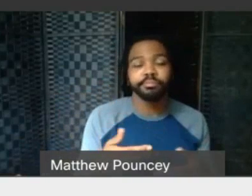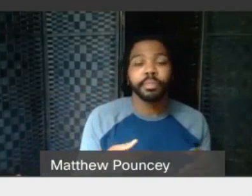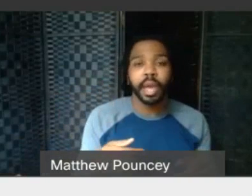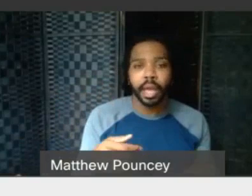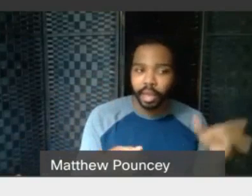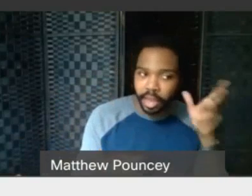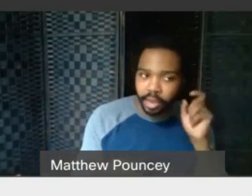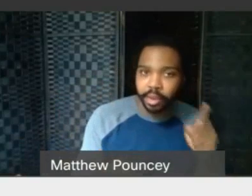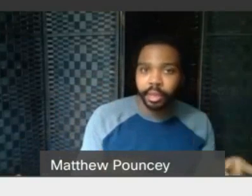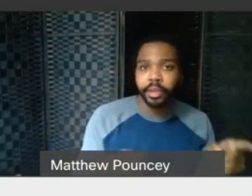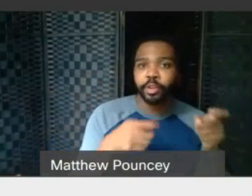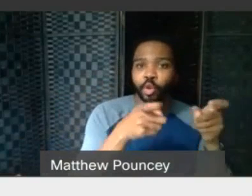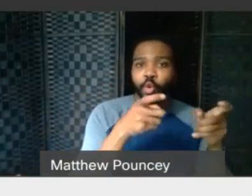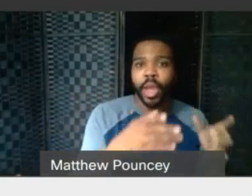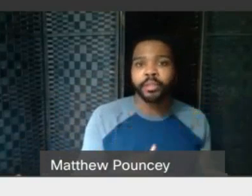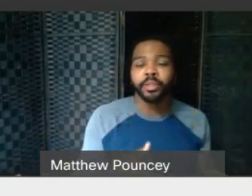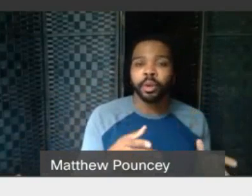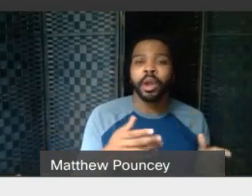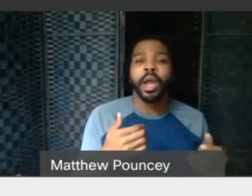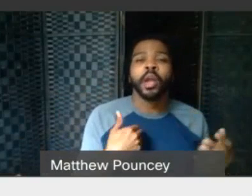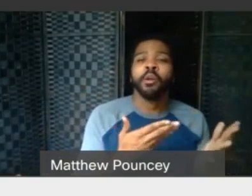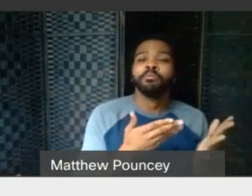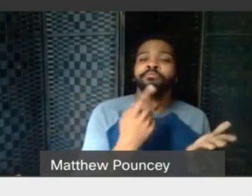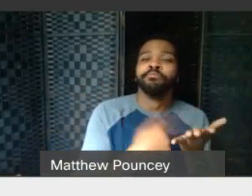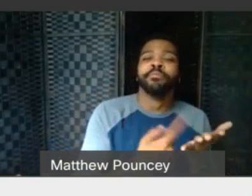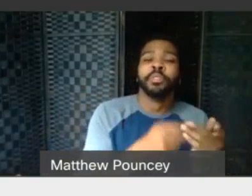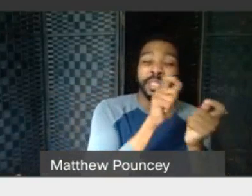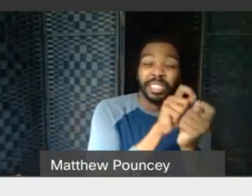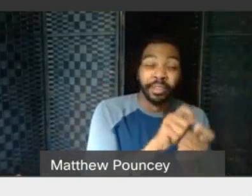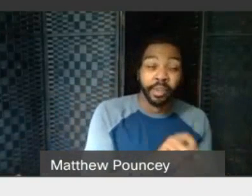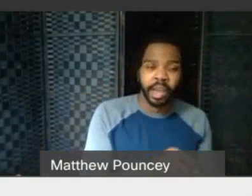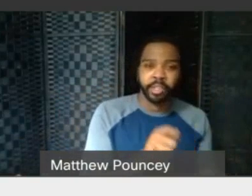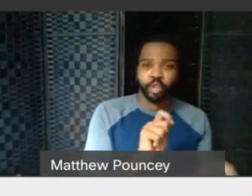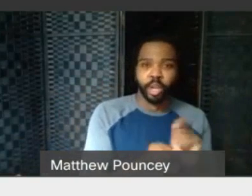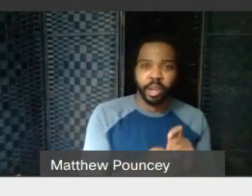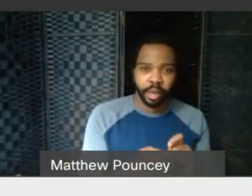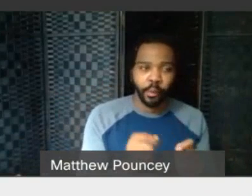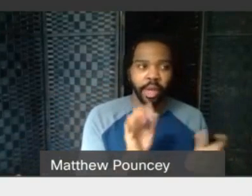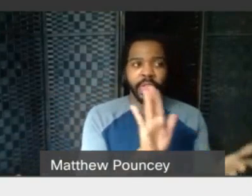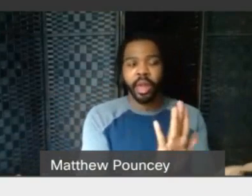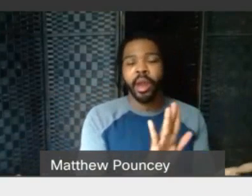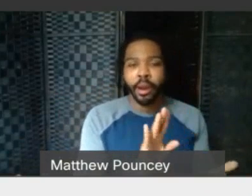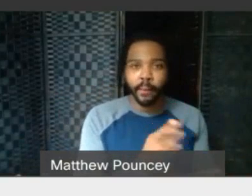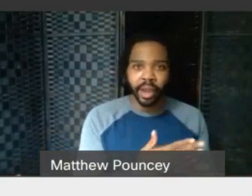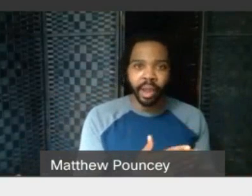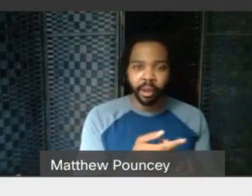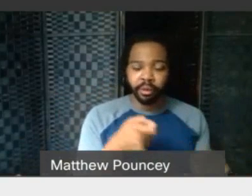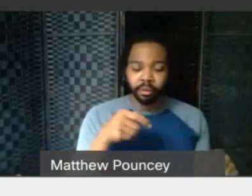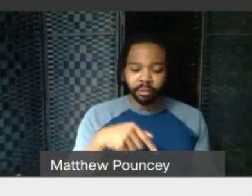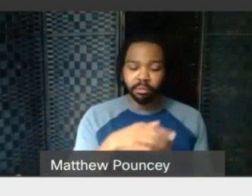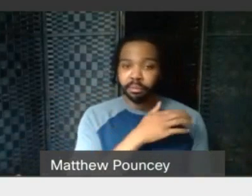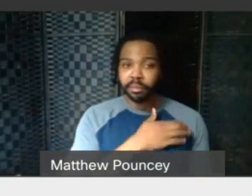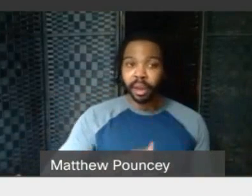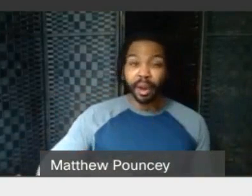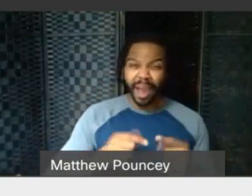through the particular enhancements to their budget that the mayor has afforded, but I do not recall and don't have